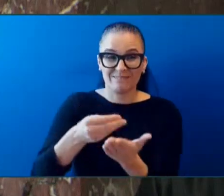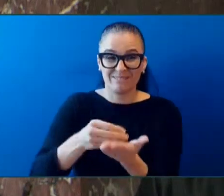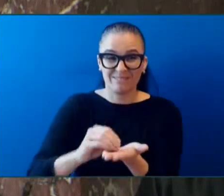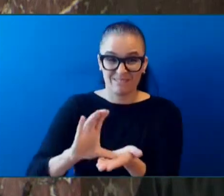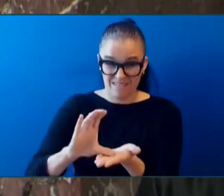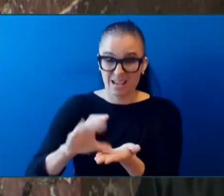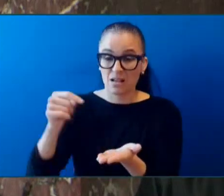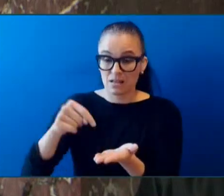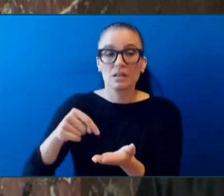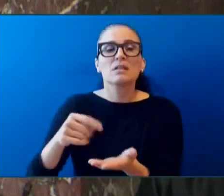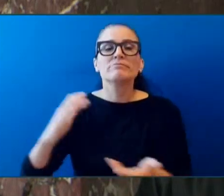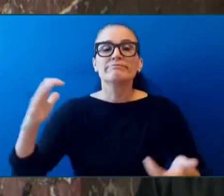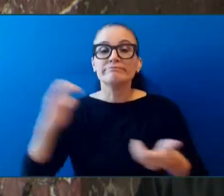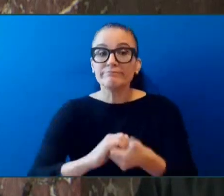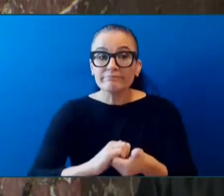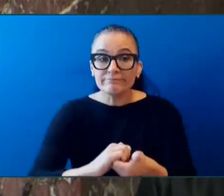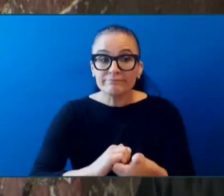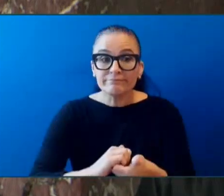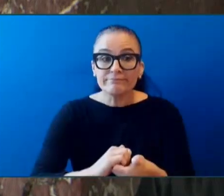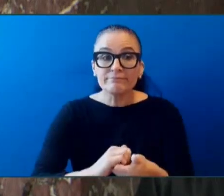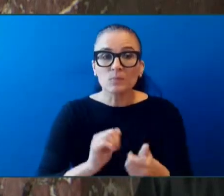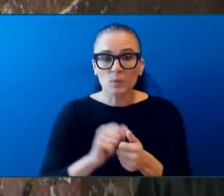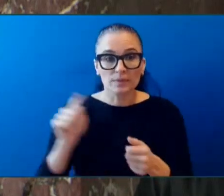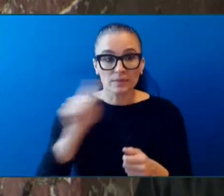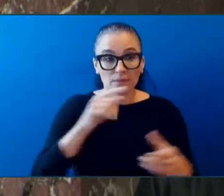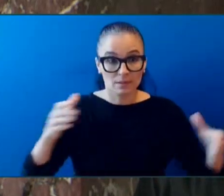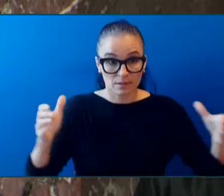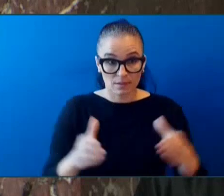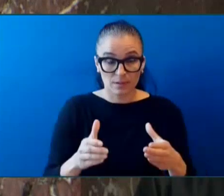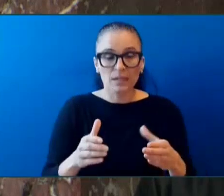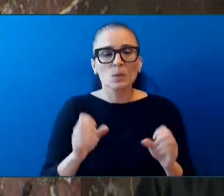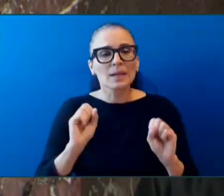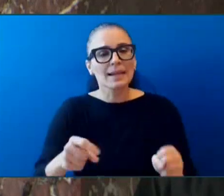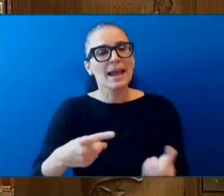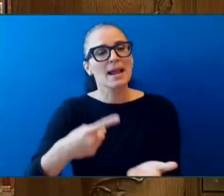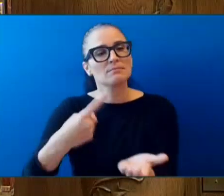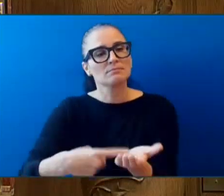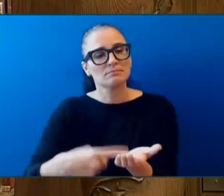in advance of the drought conditions. Thank you very much, Mr. Speaker.